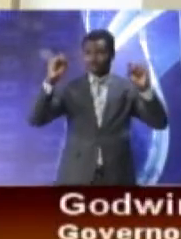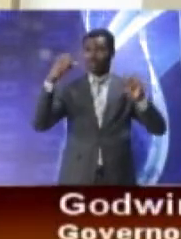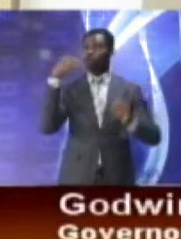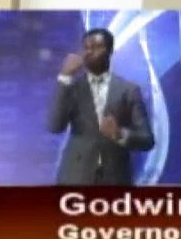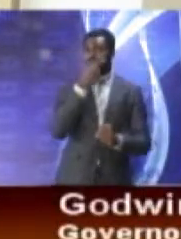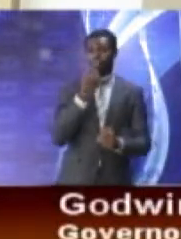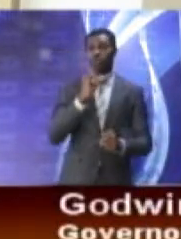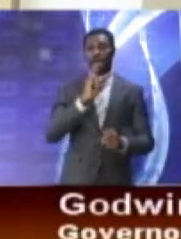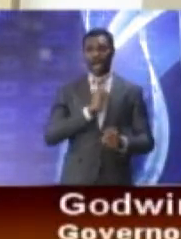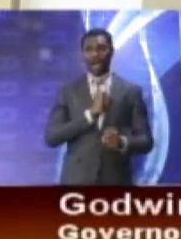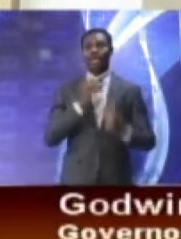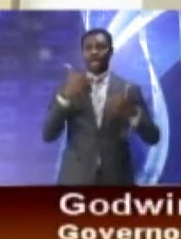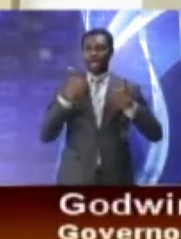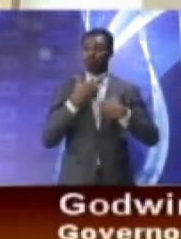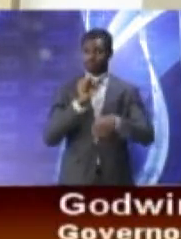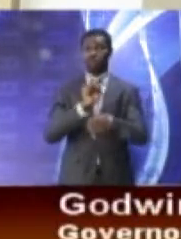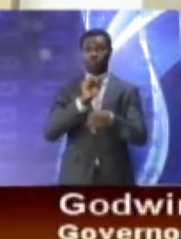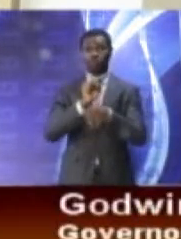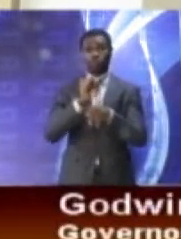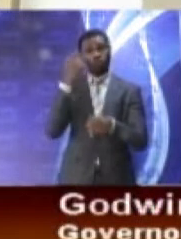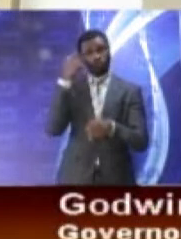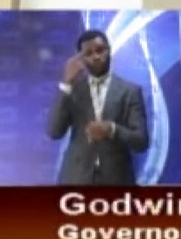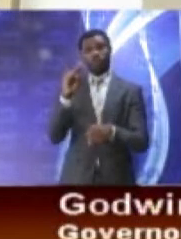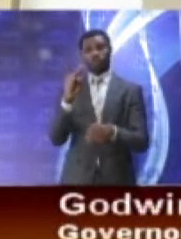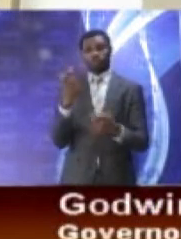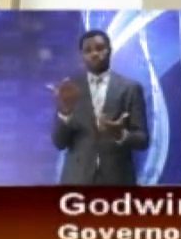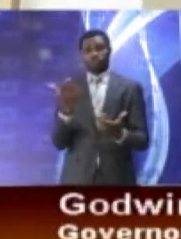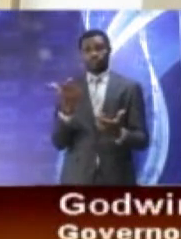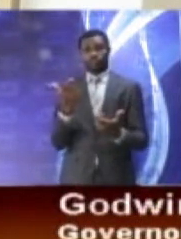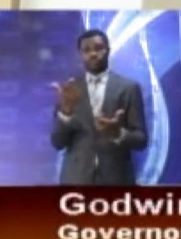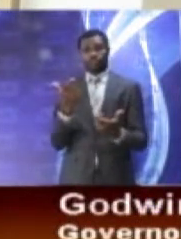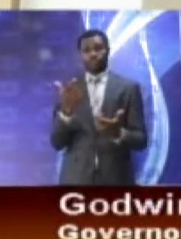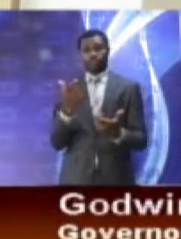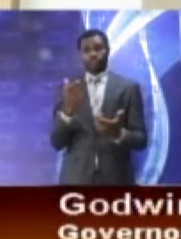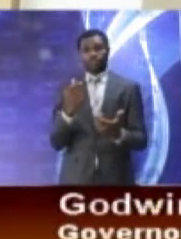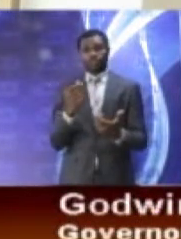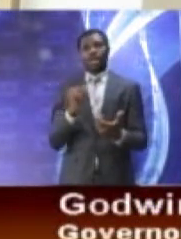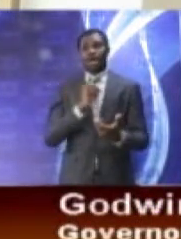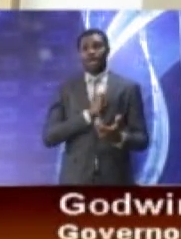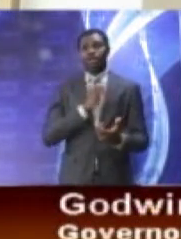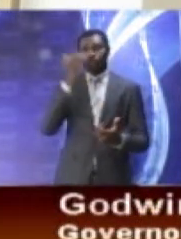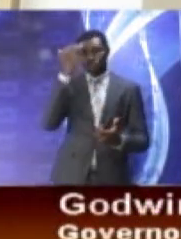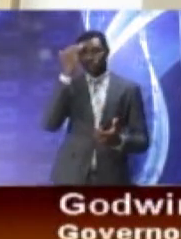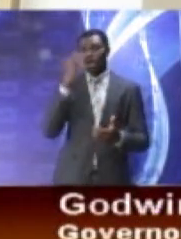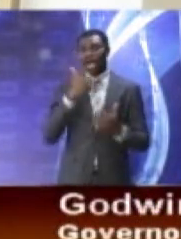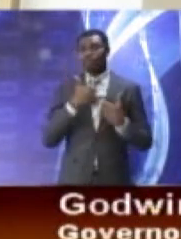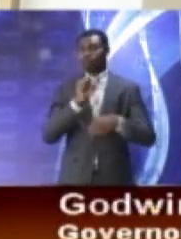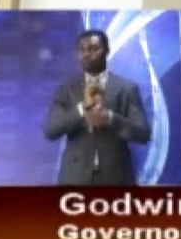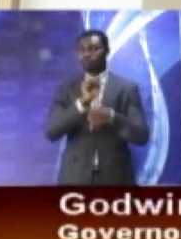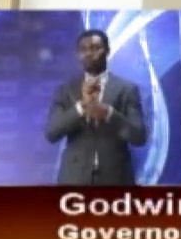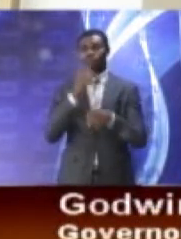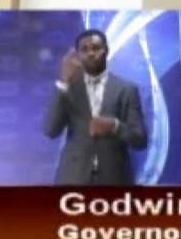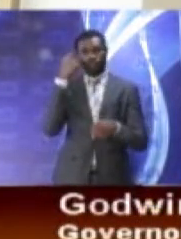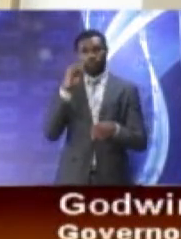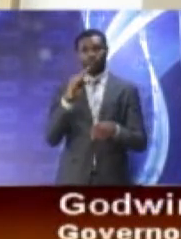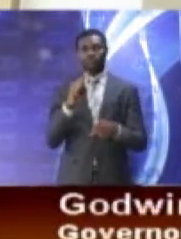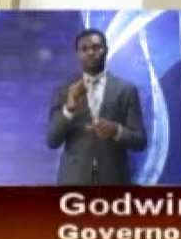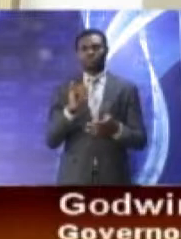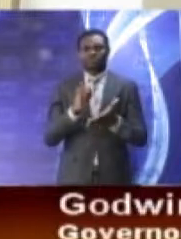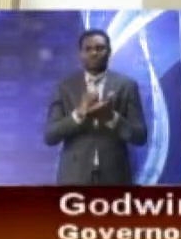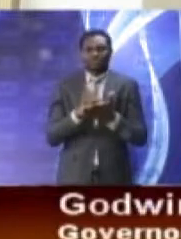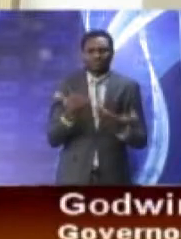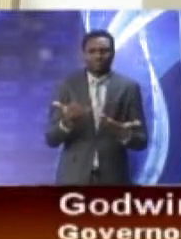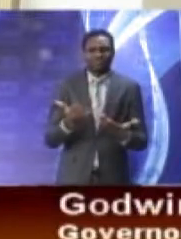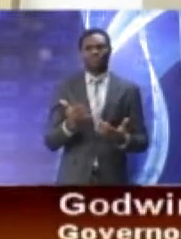I adore, who for me is an epitome of incorruptibility,